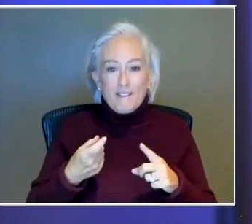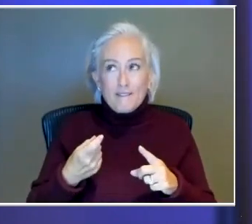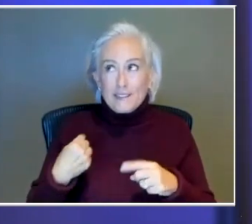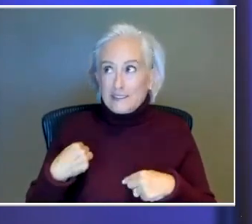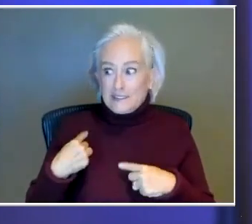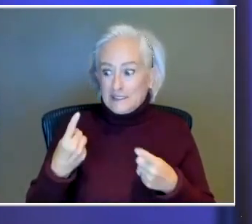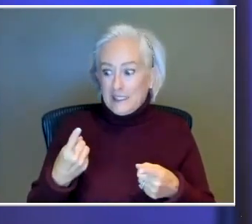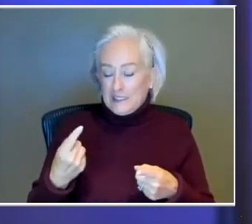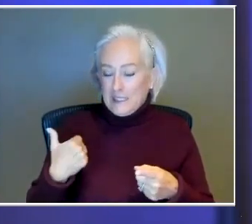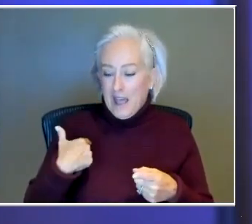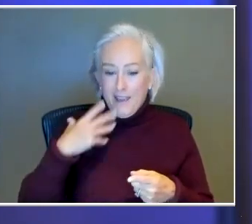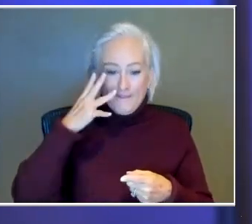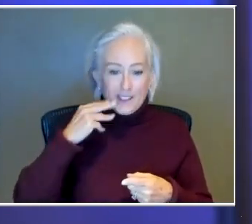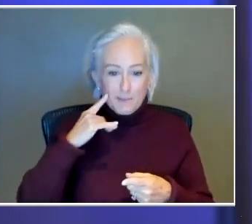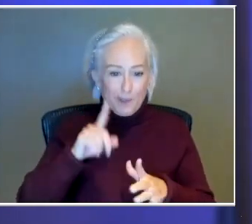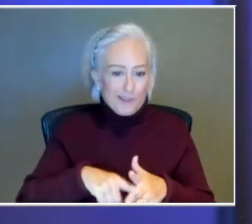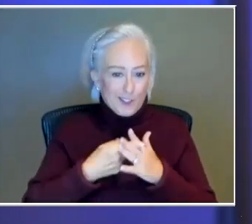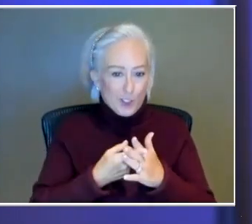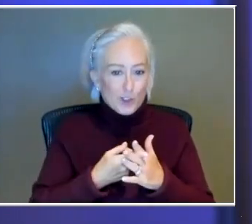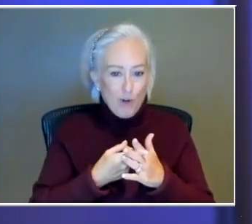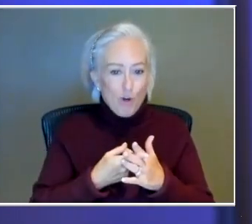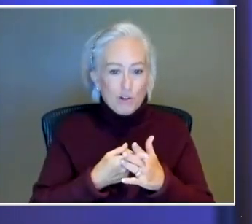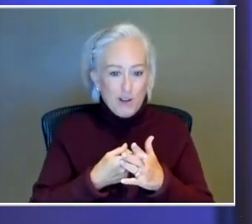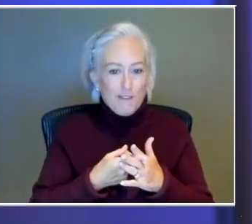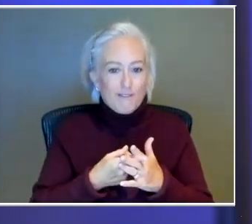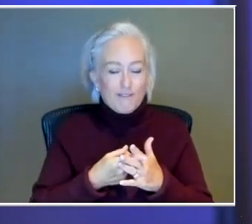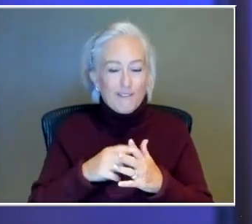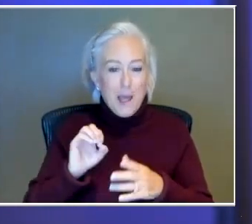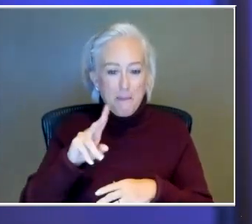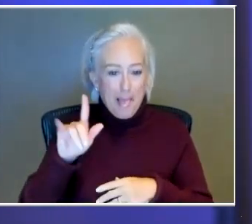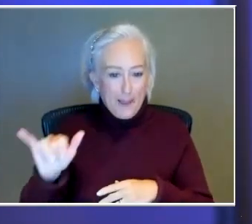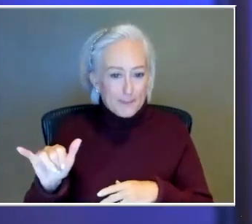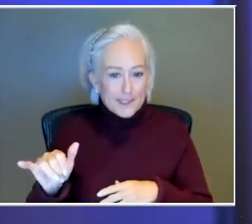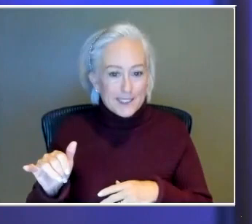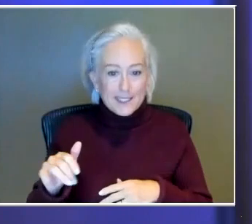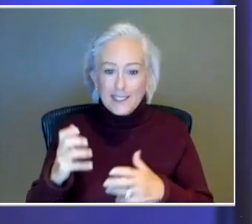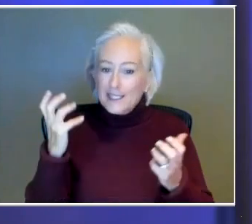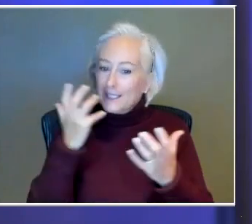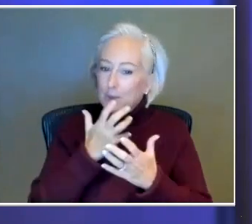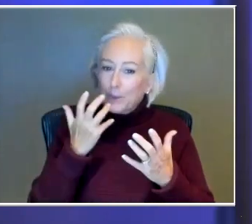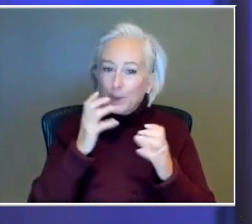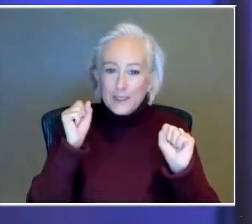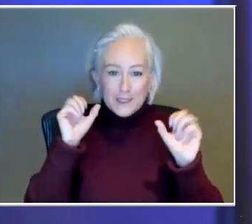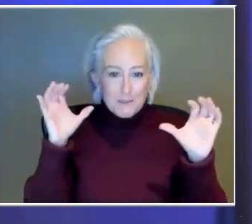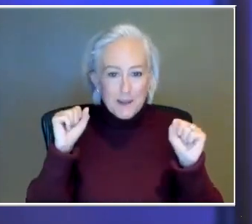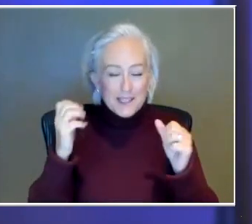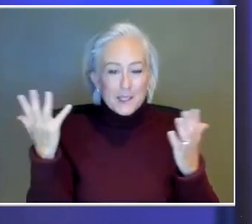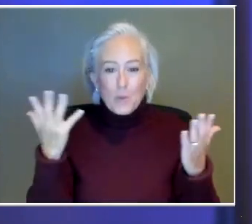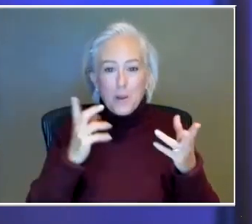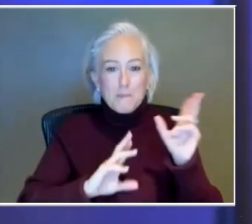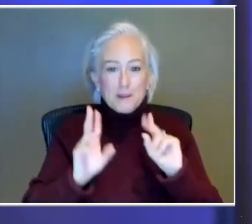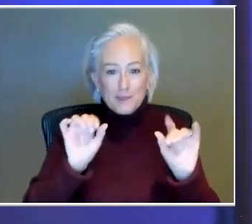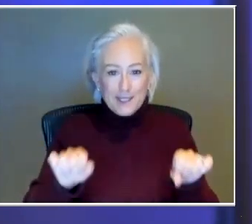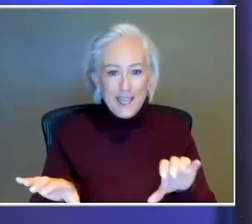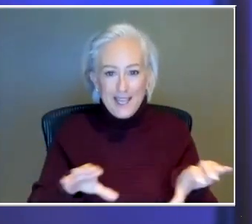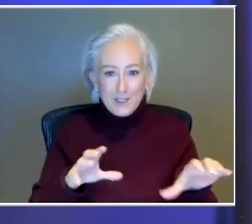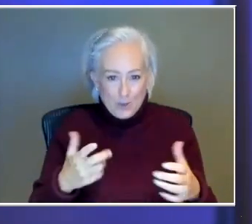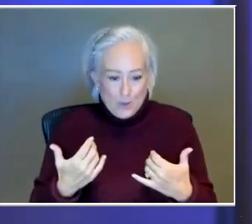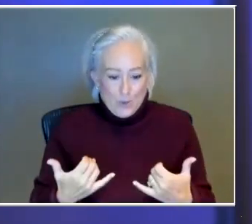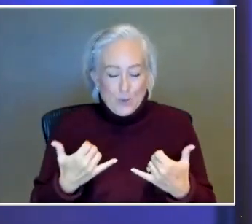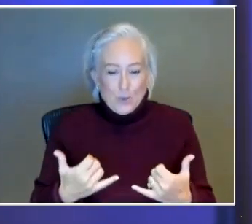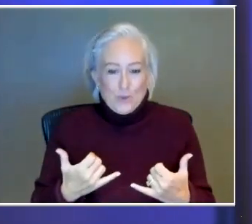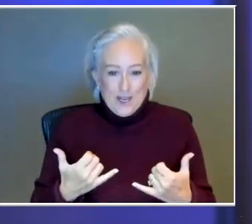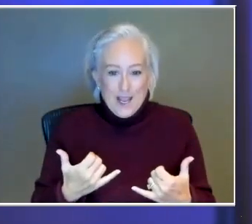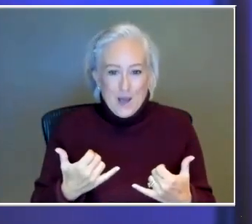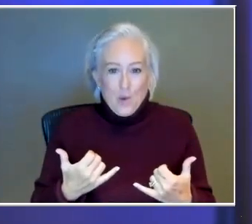it. It's just amazing what people can do and be able to do now, the things that they are coming